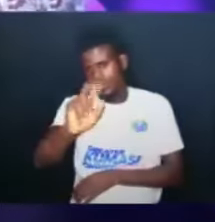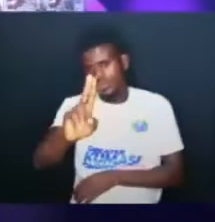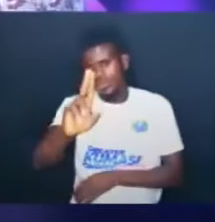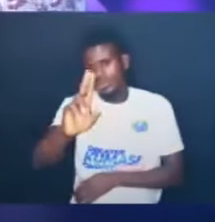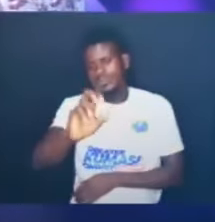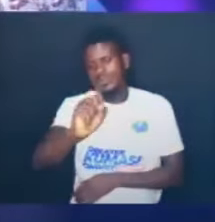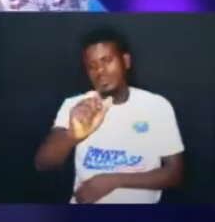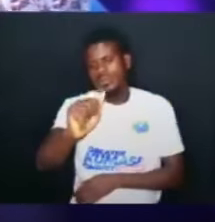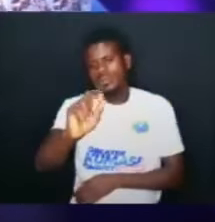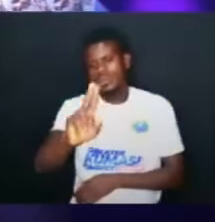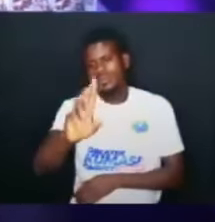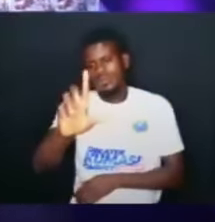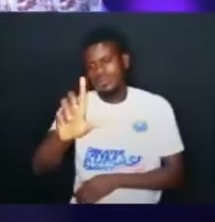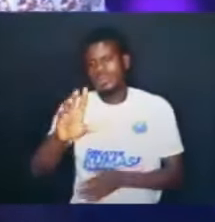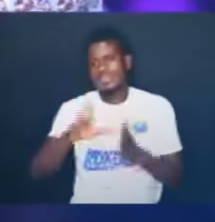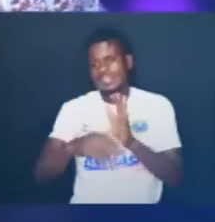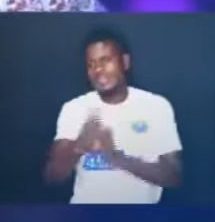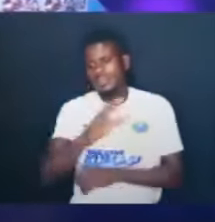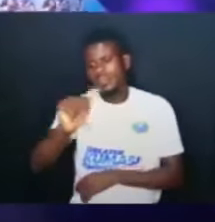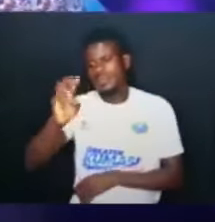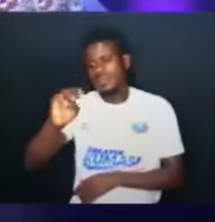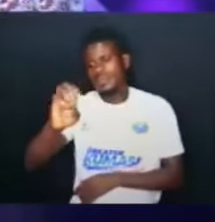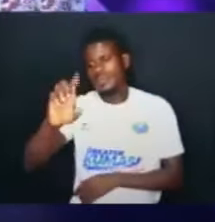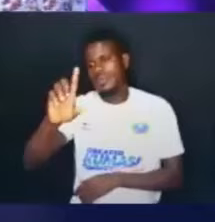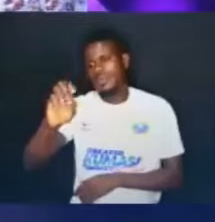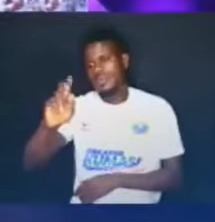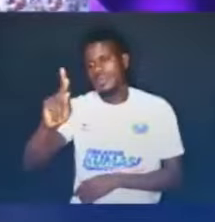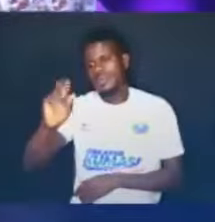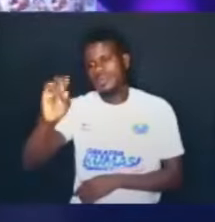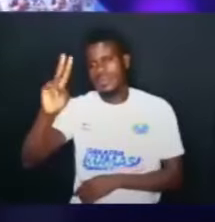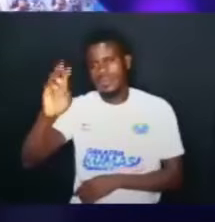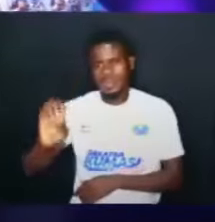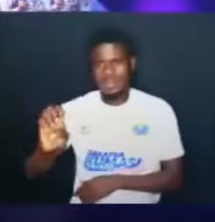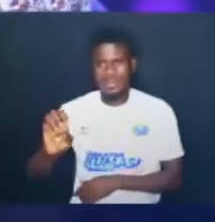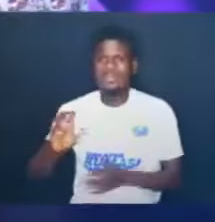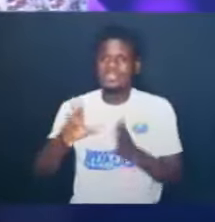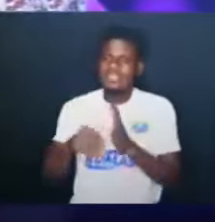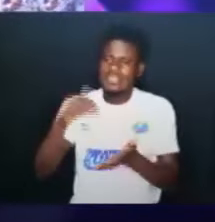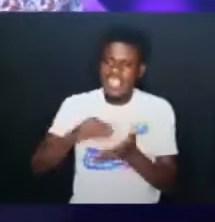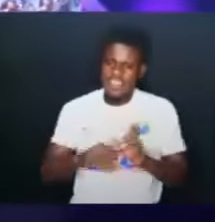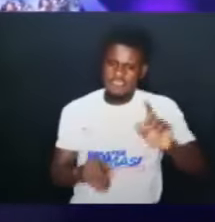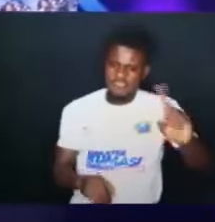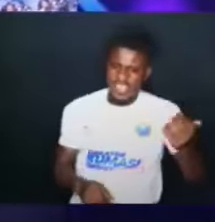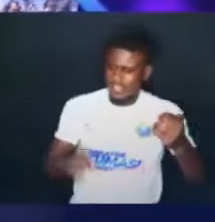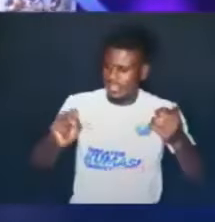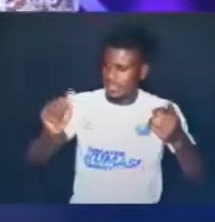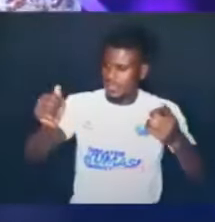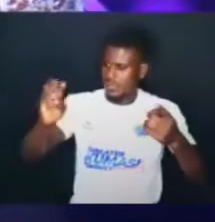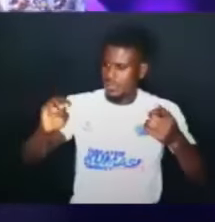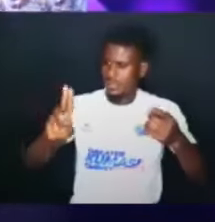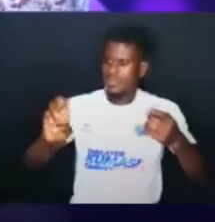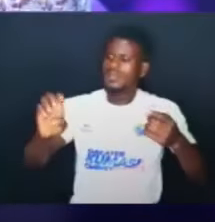Now, 1 Samuel 15, 1 to 22. But we'll take the reading in parts.